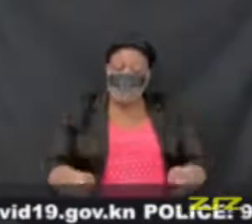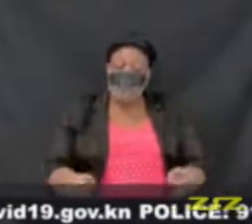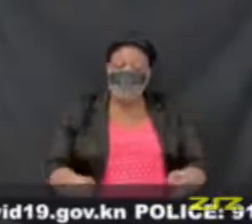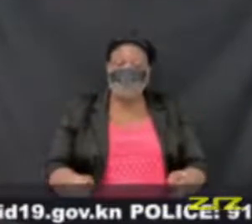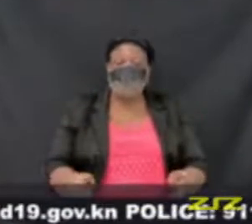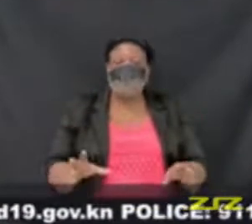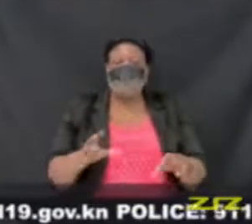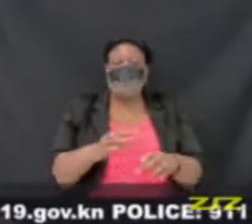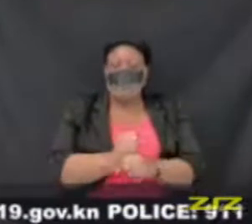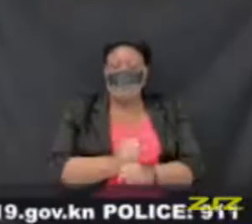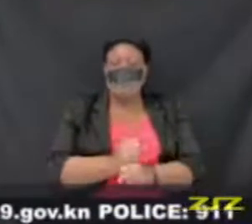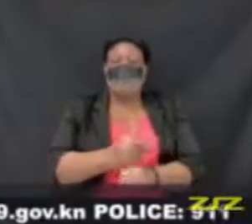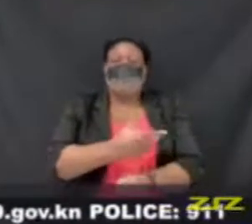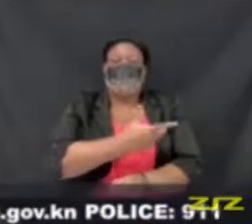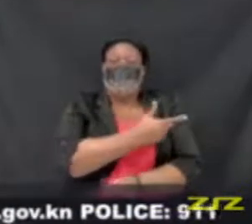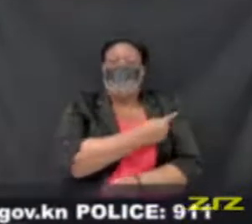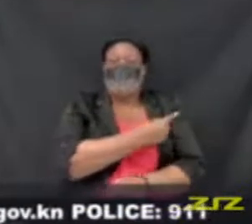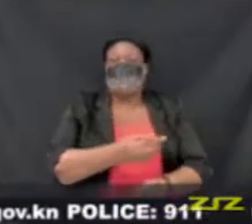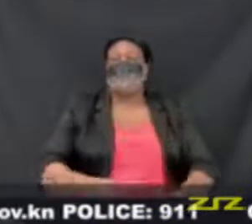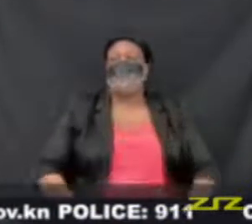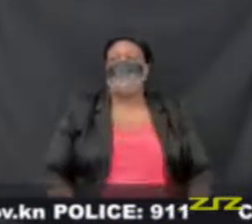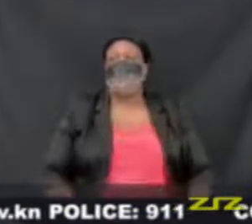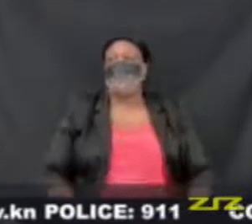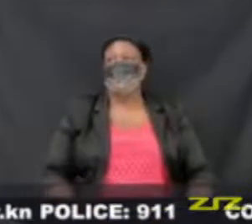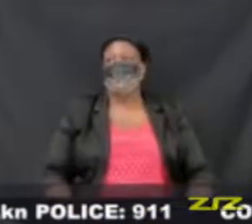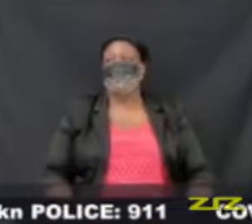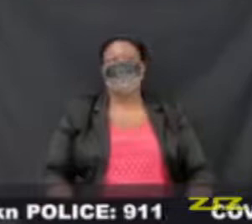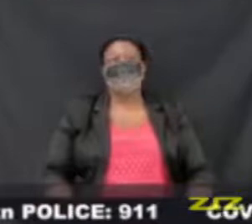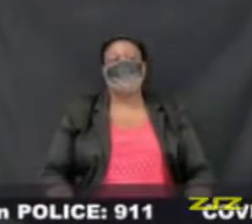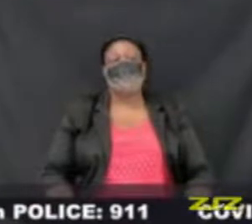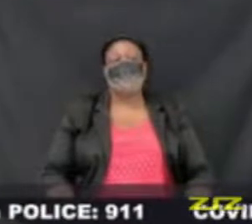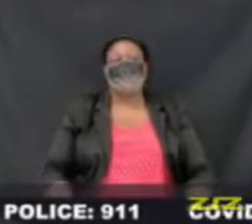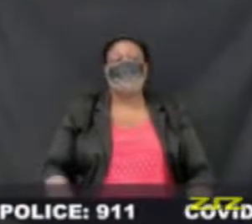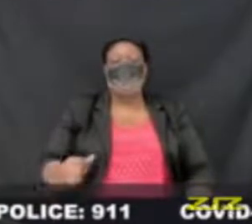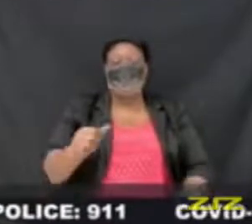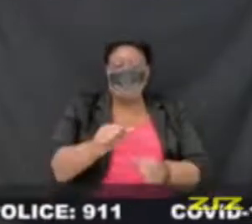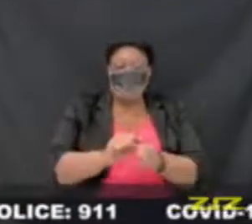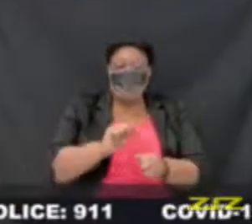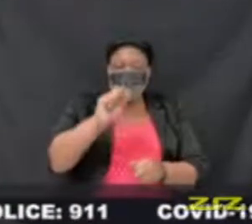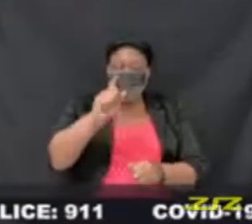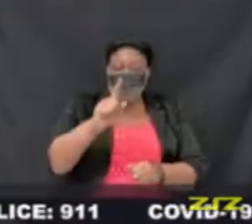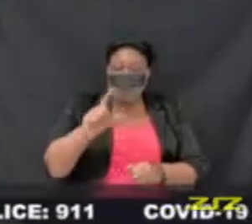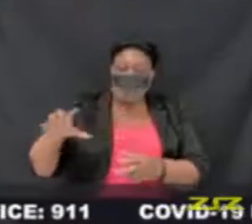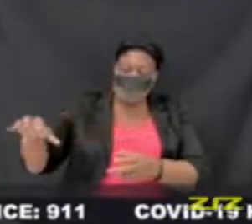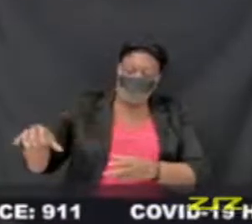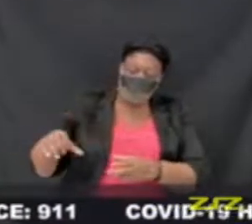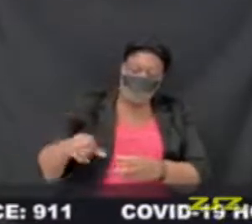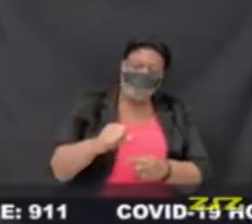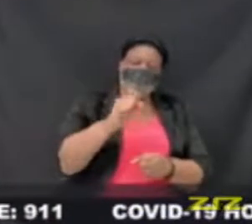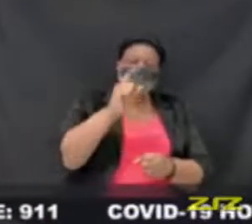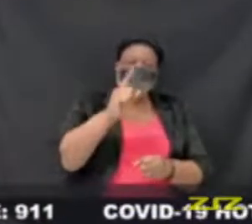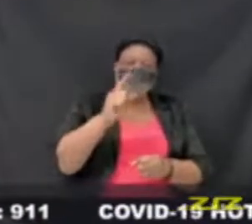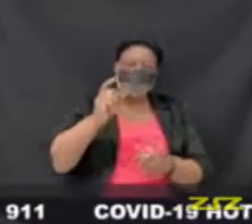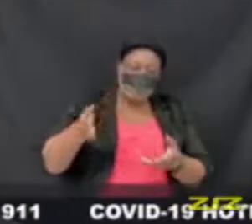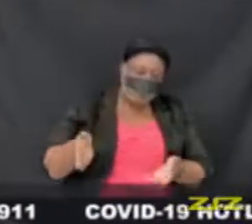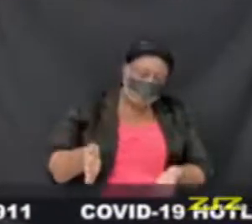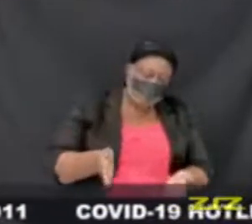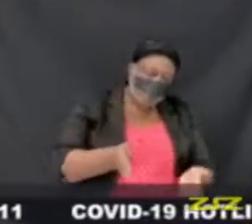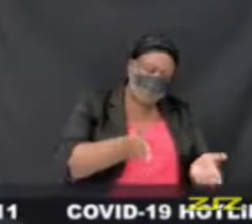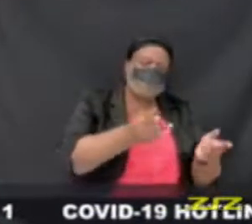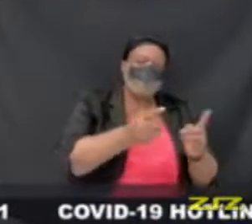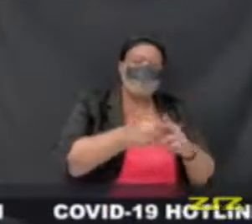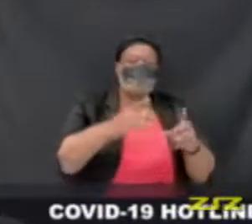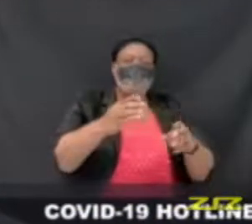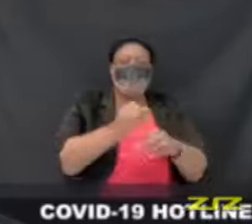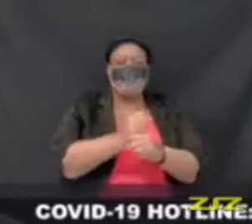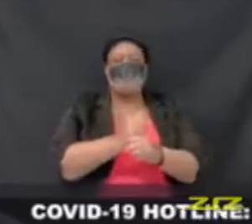there, and do your best. If each one takes one and we reach that threshold of 80% vaccination, then I think